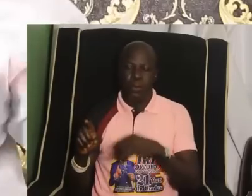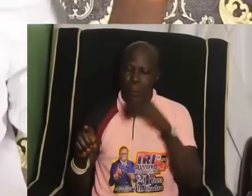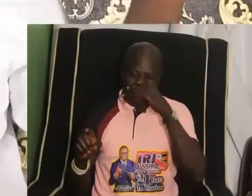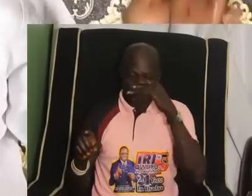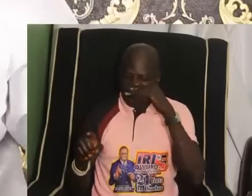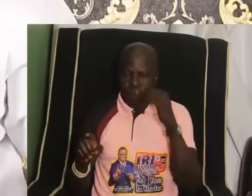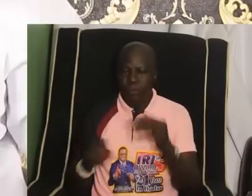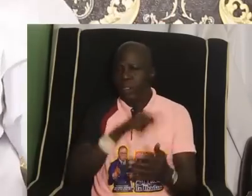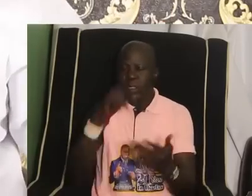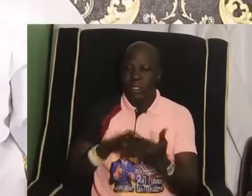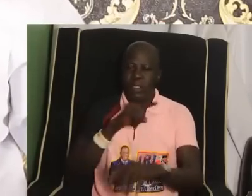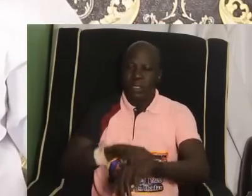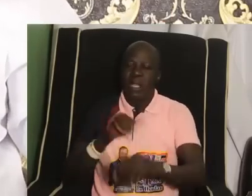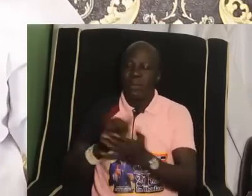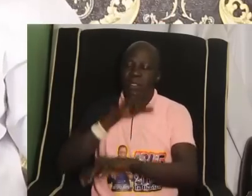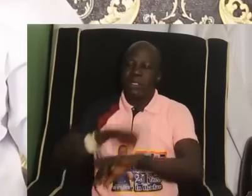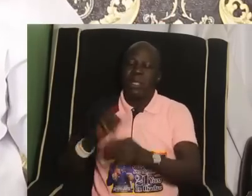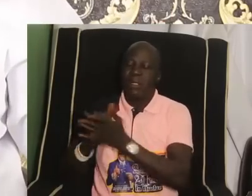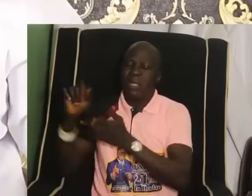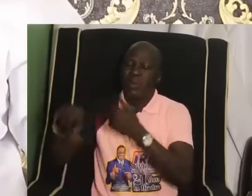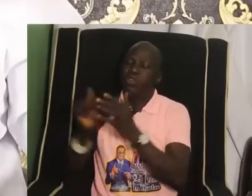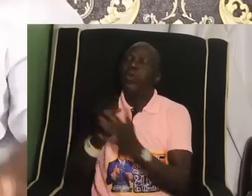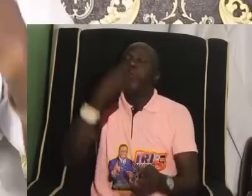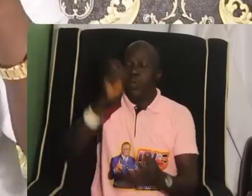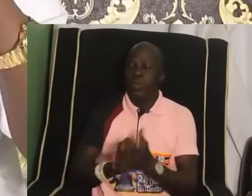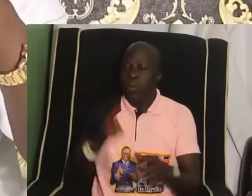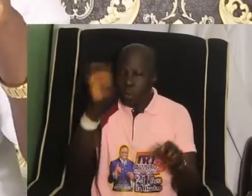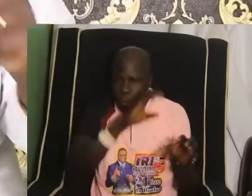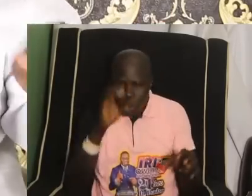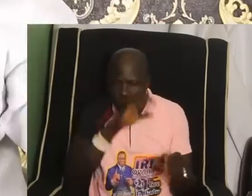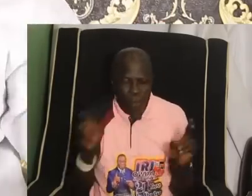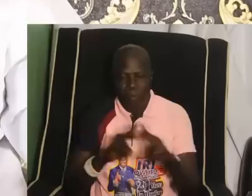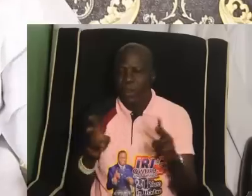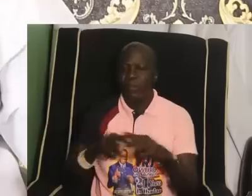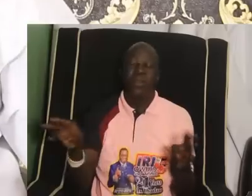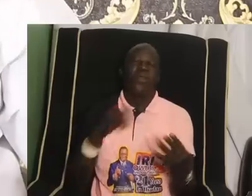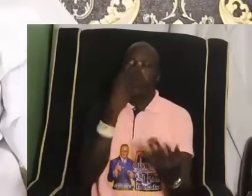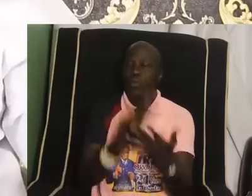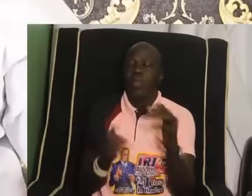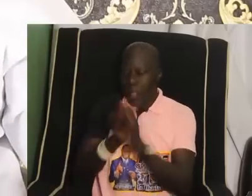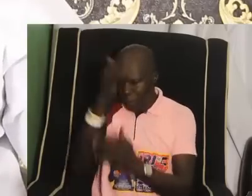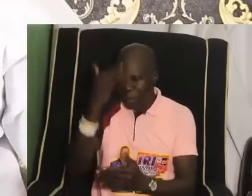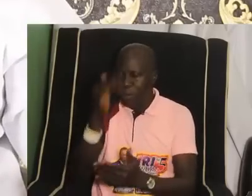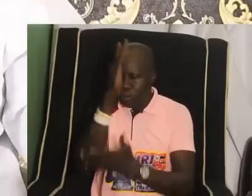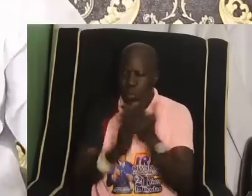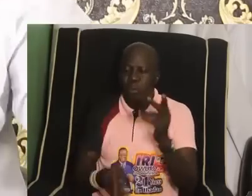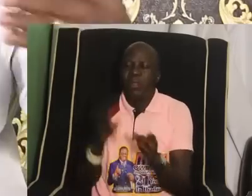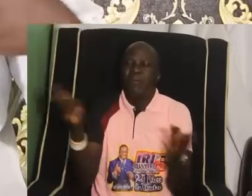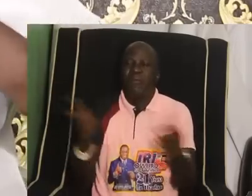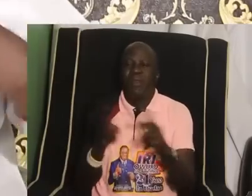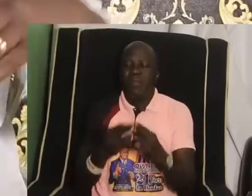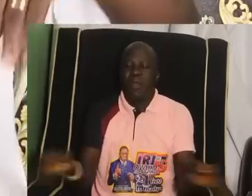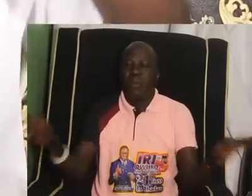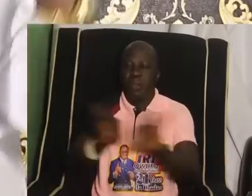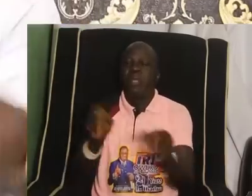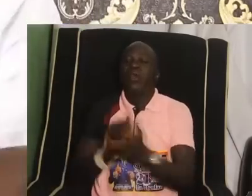anyone. This time is the time period that you must be watchful very well. Because somebody tangible is coming your way. I prophesy